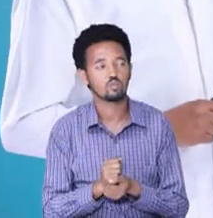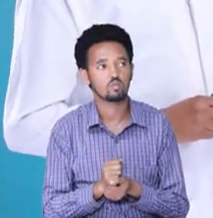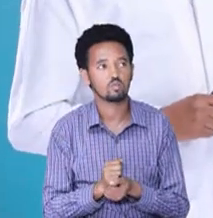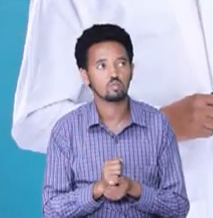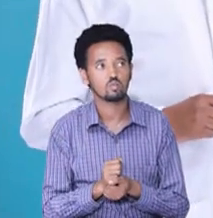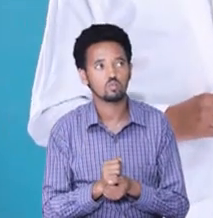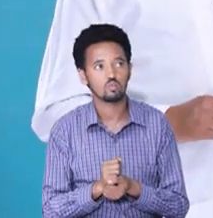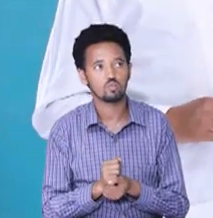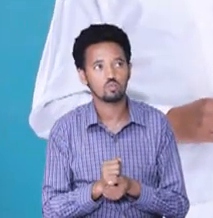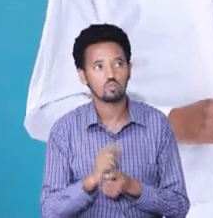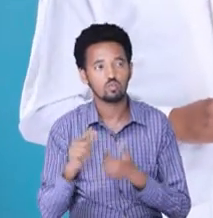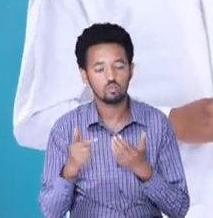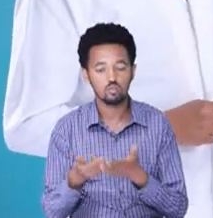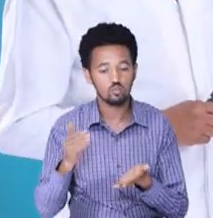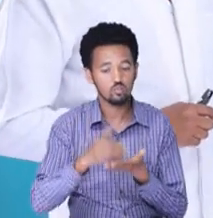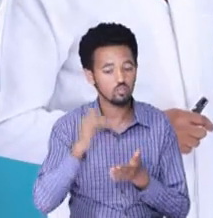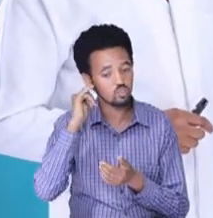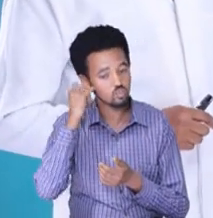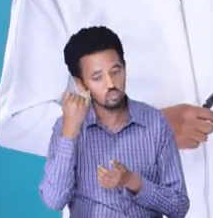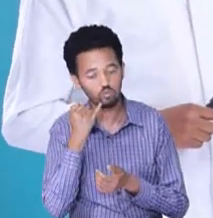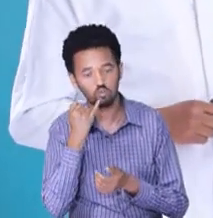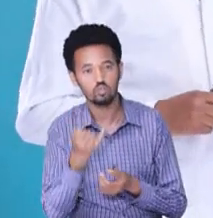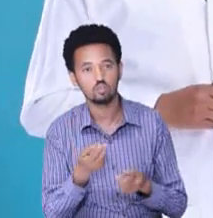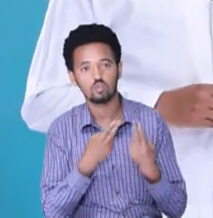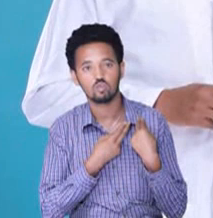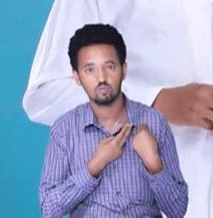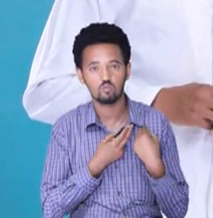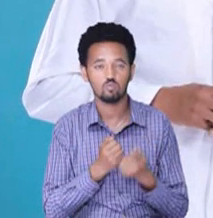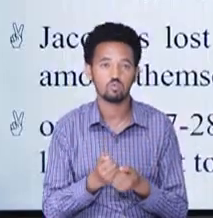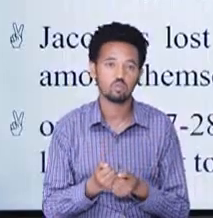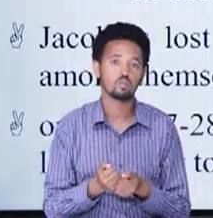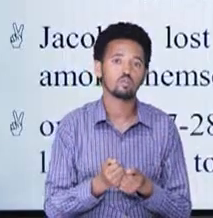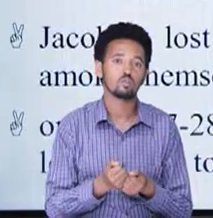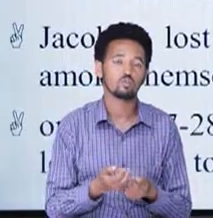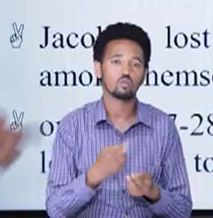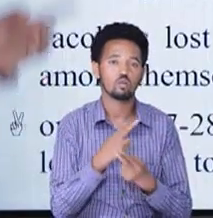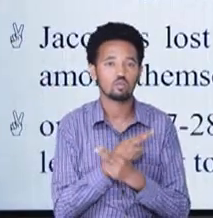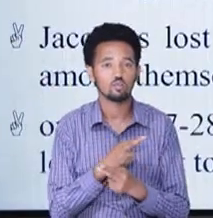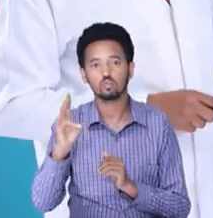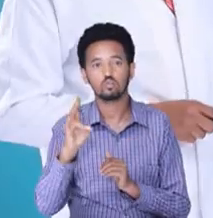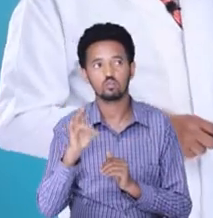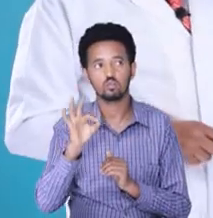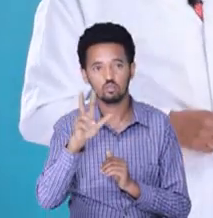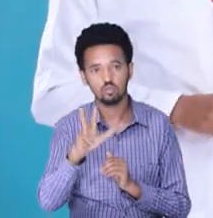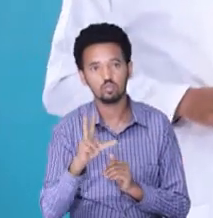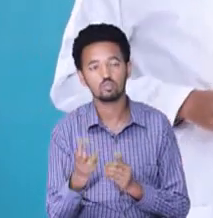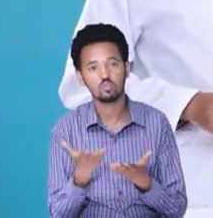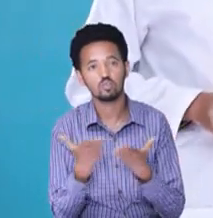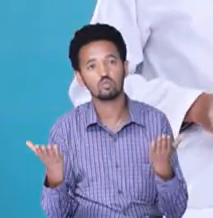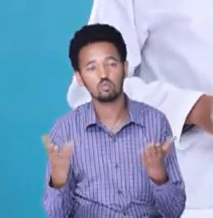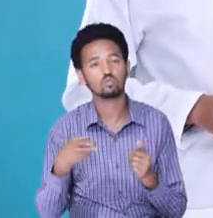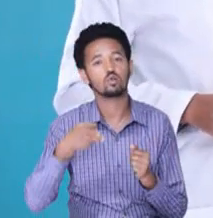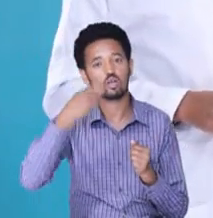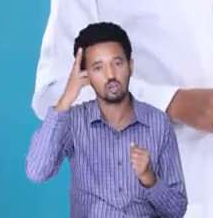Then the convention turned against the Jacobins leadership. It violated the arrest of Robespierre. There was the